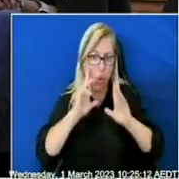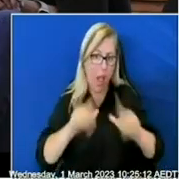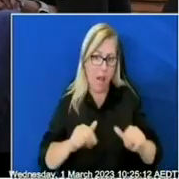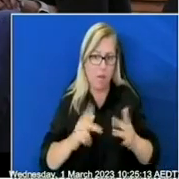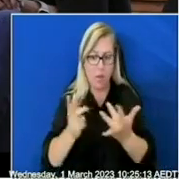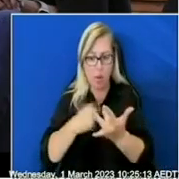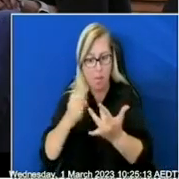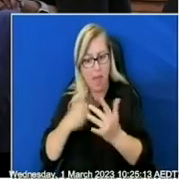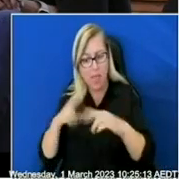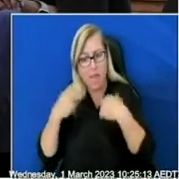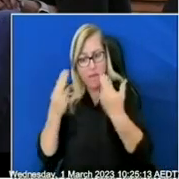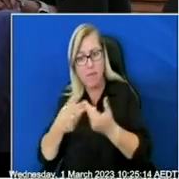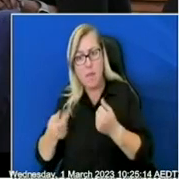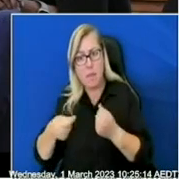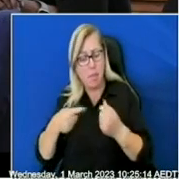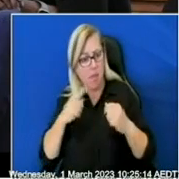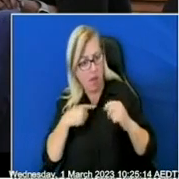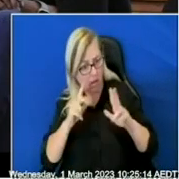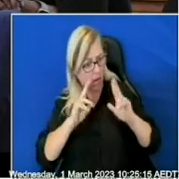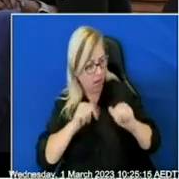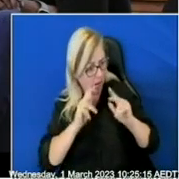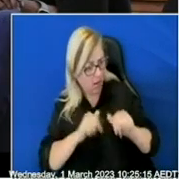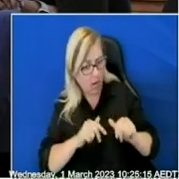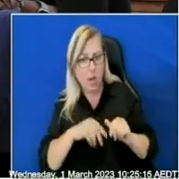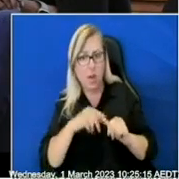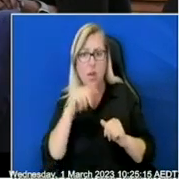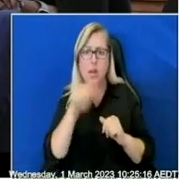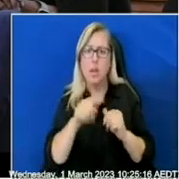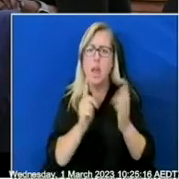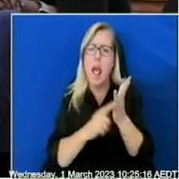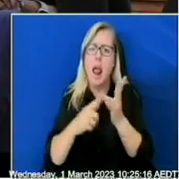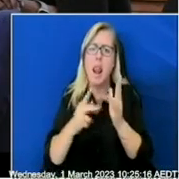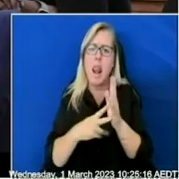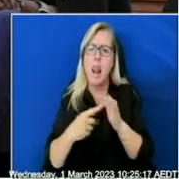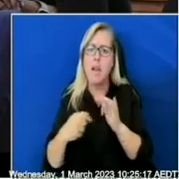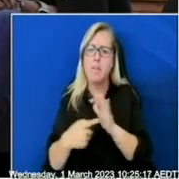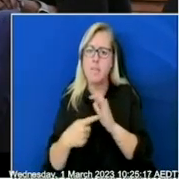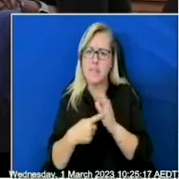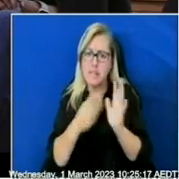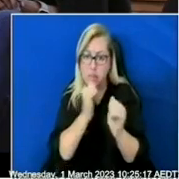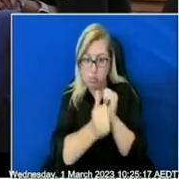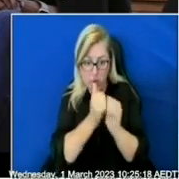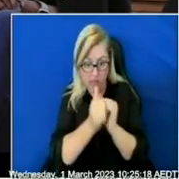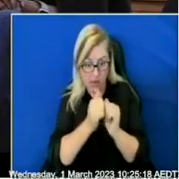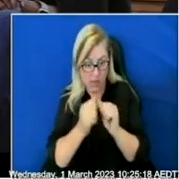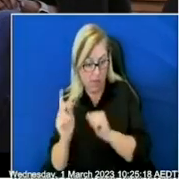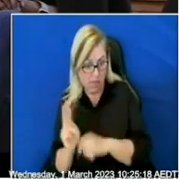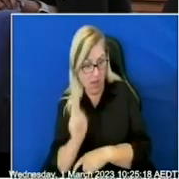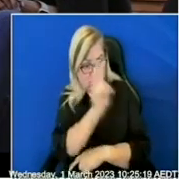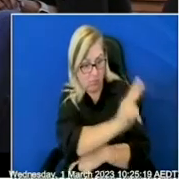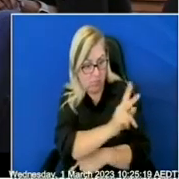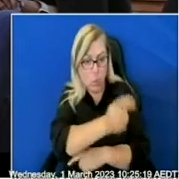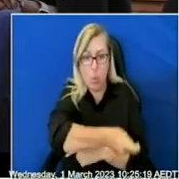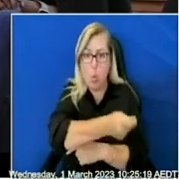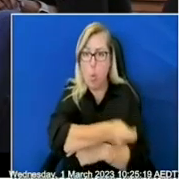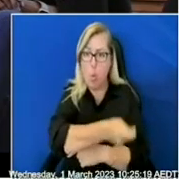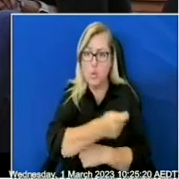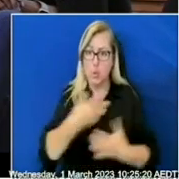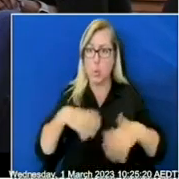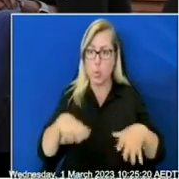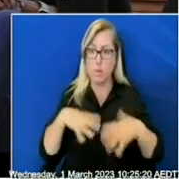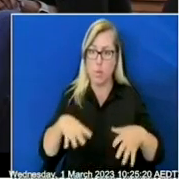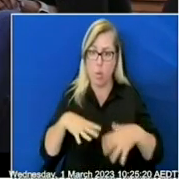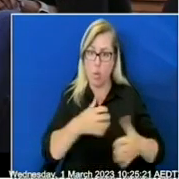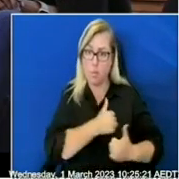Lovett brothers. Do you know the Lovett brothers? They went to court in uniform, full uniform, and said, we'll